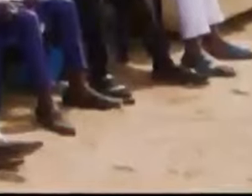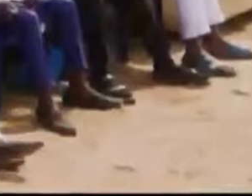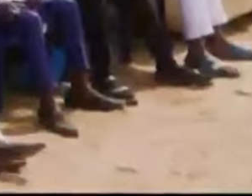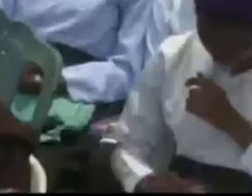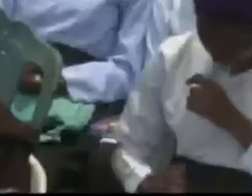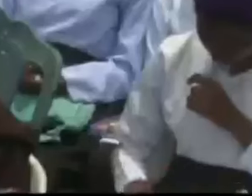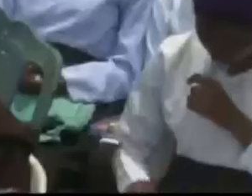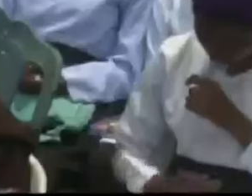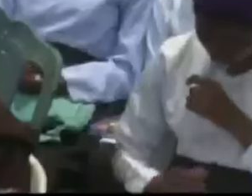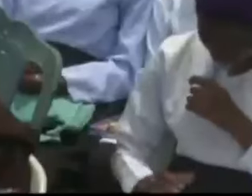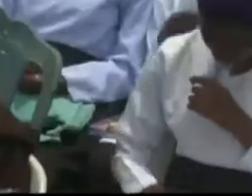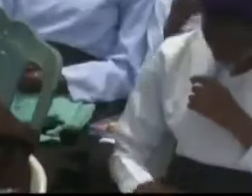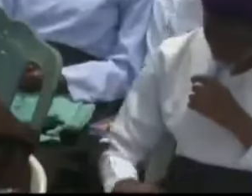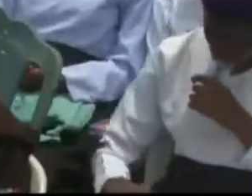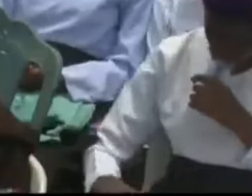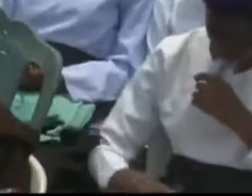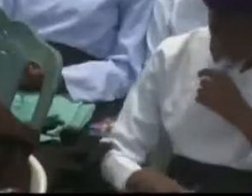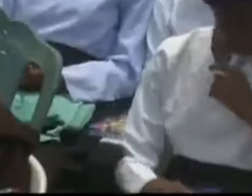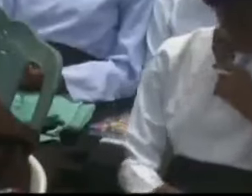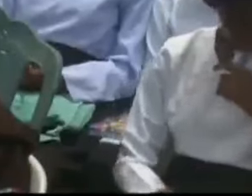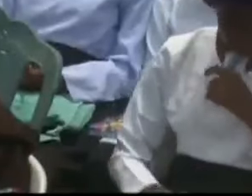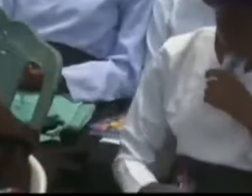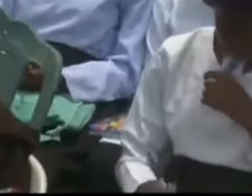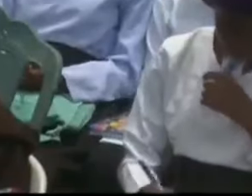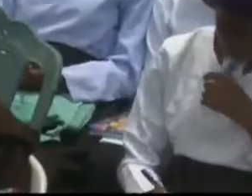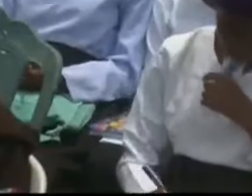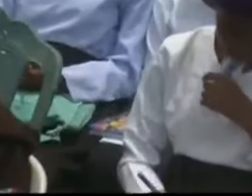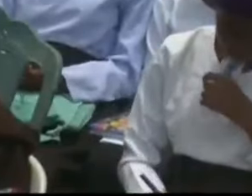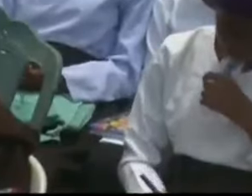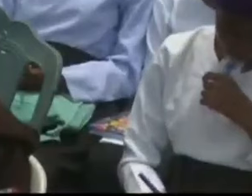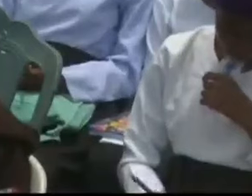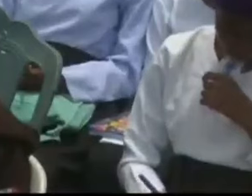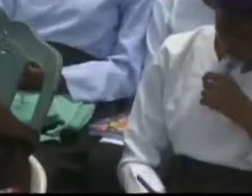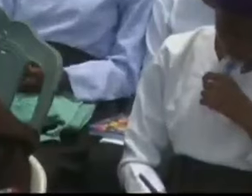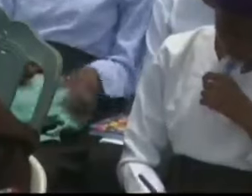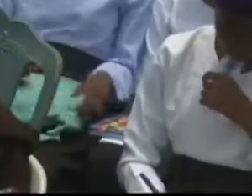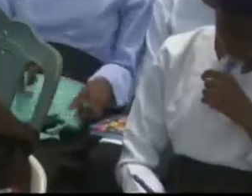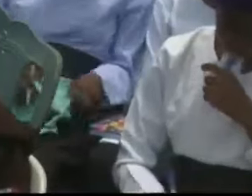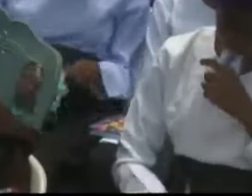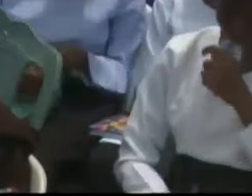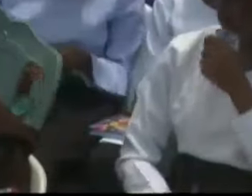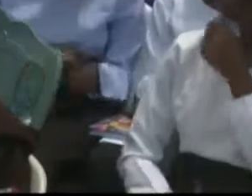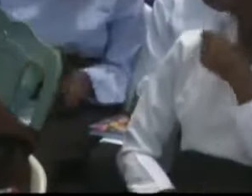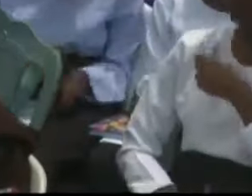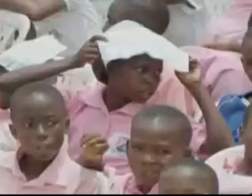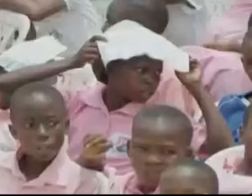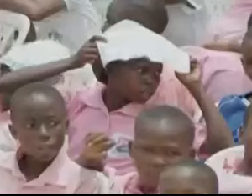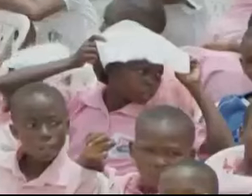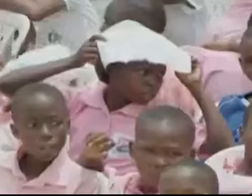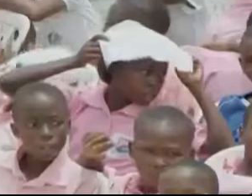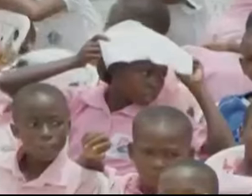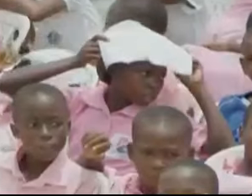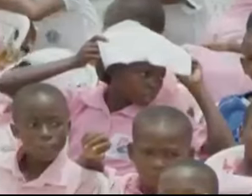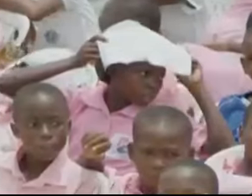at verse 17. They said, if it be so, our God whom we serve, and we will